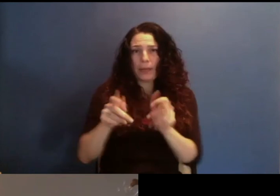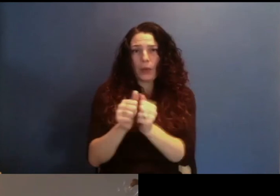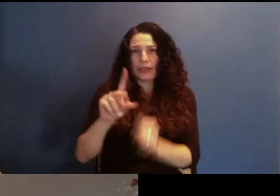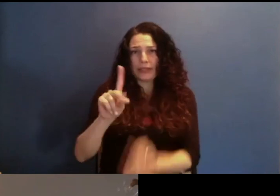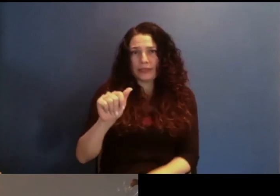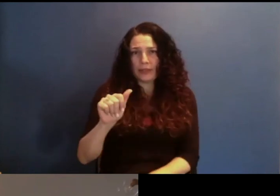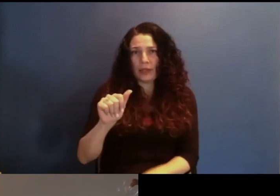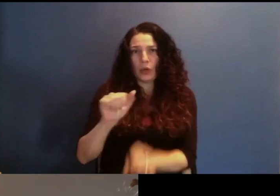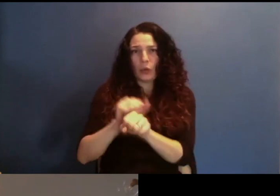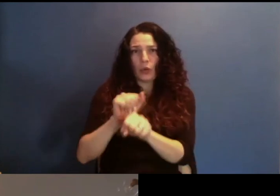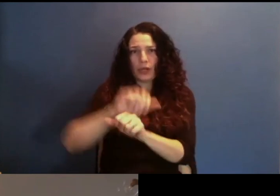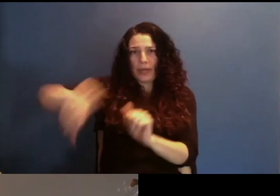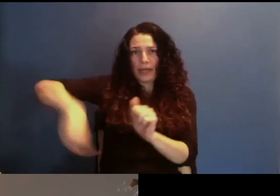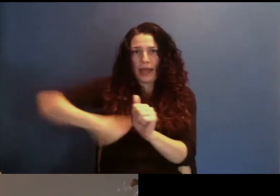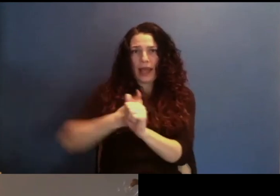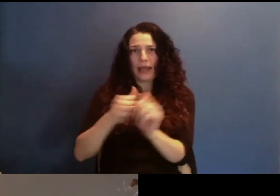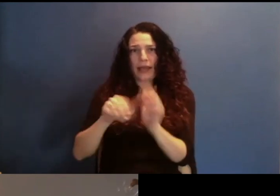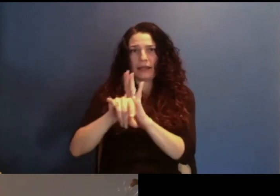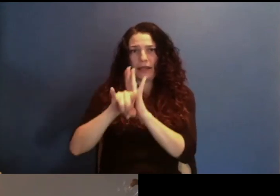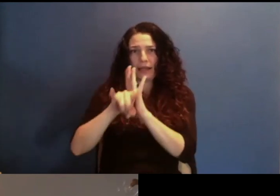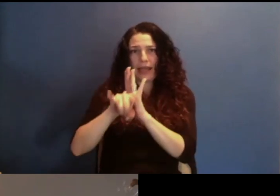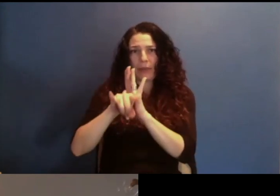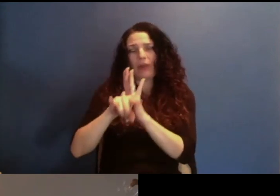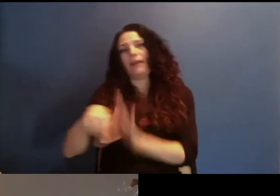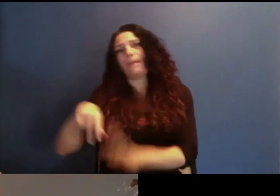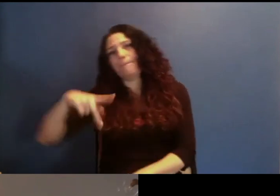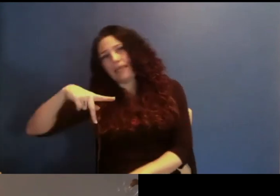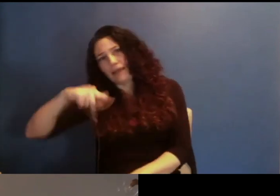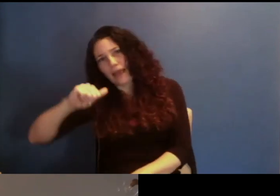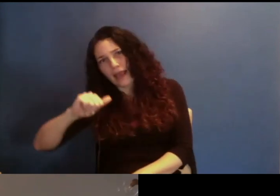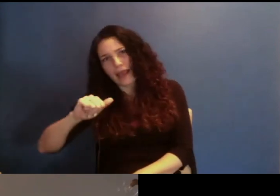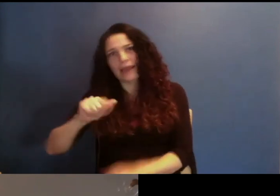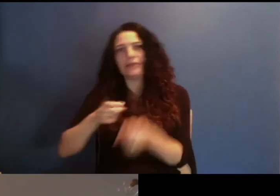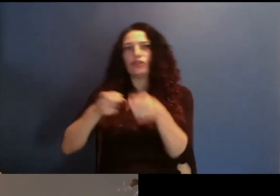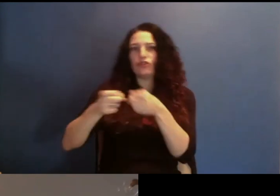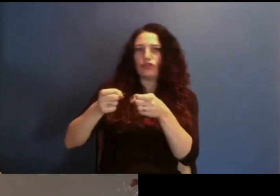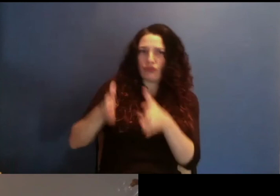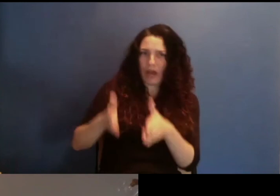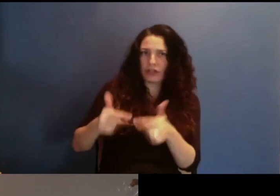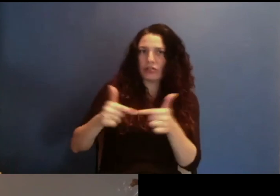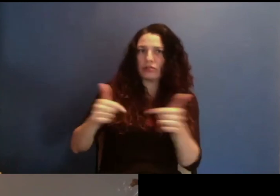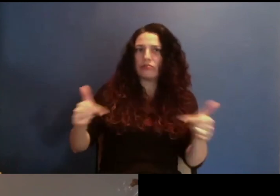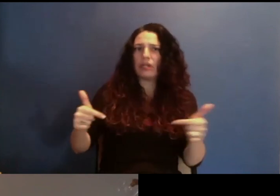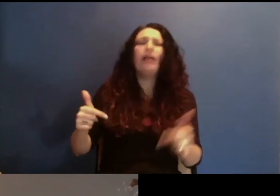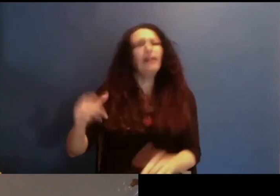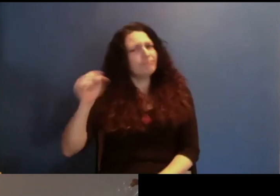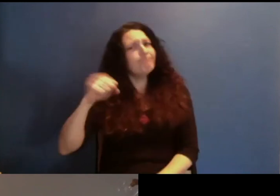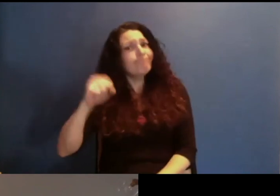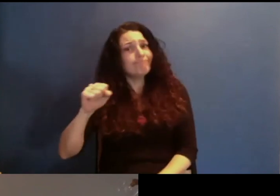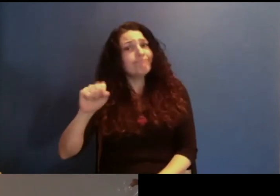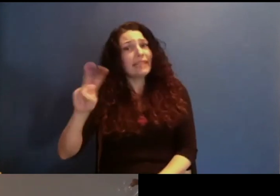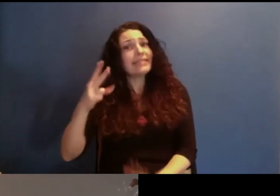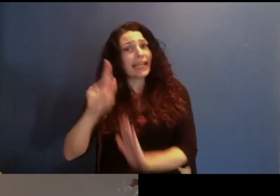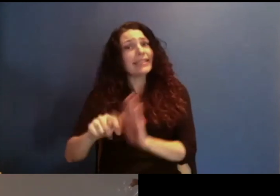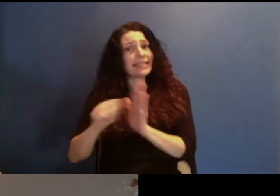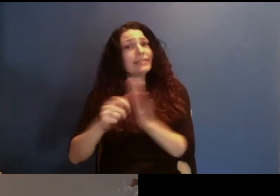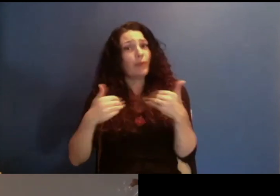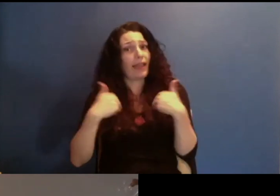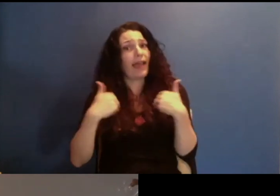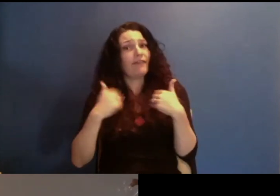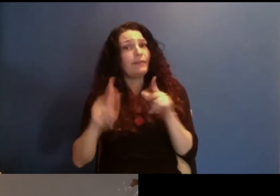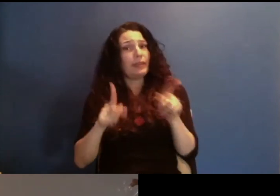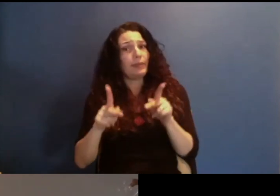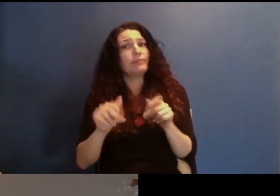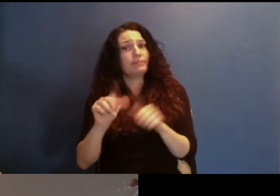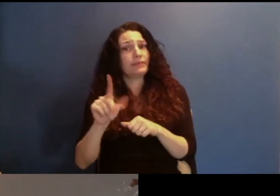PAs, directors, things like that? Yeah, we were getting we have some of that for season 2. Yes, but I will say, and